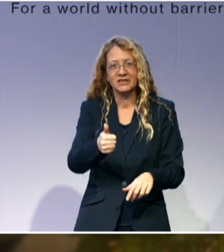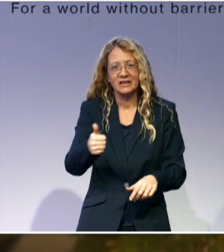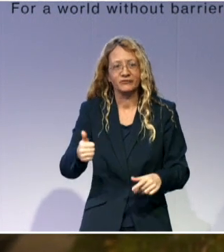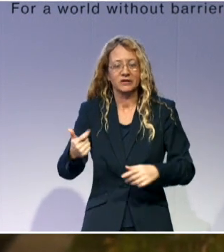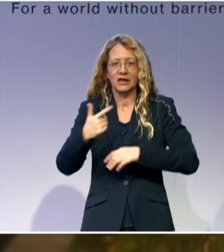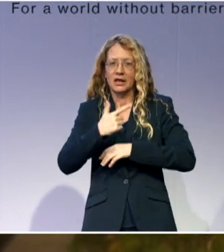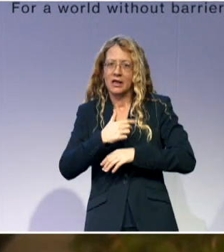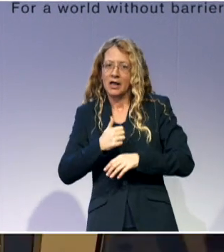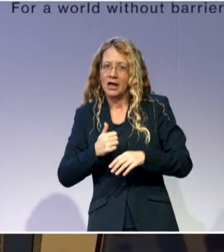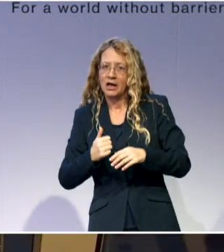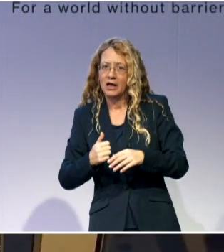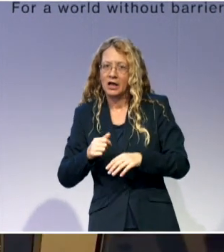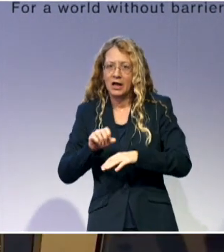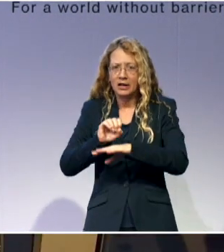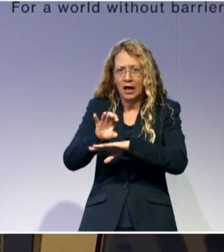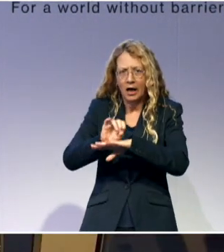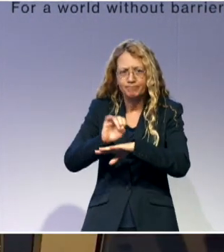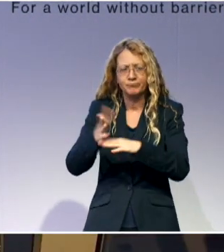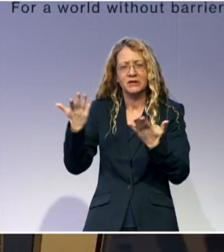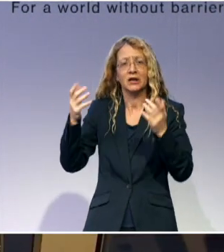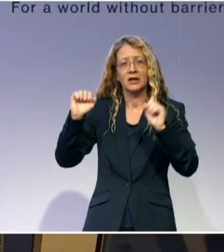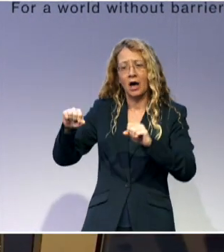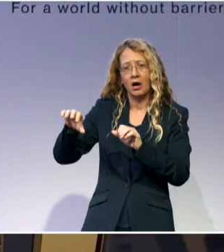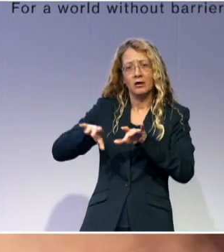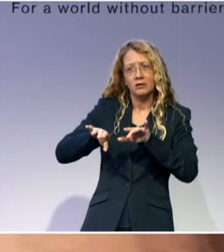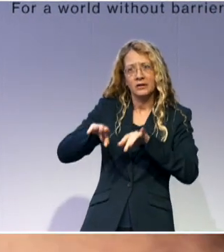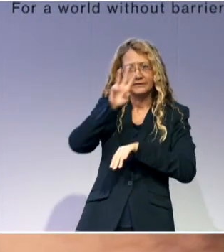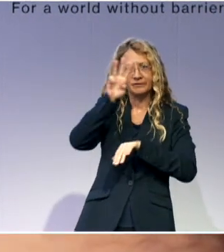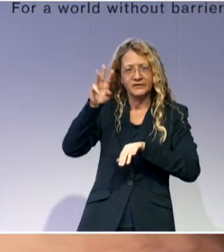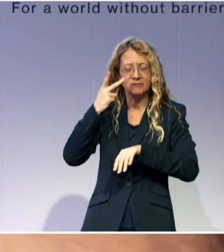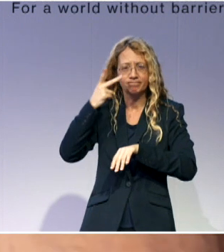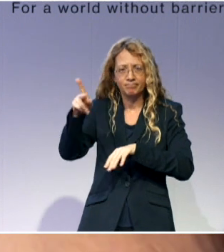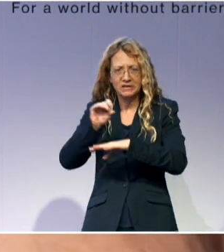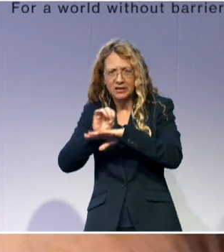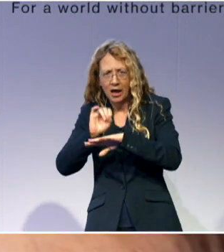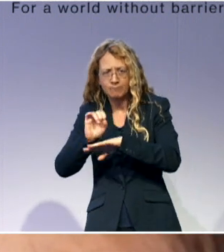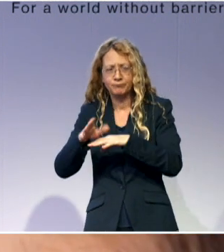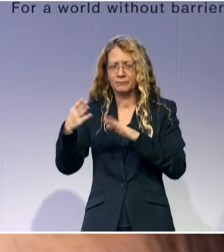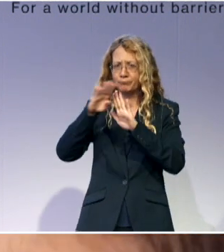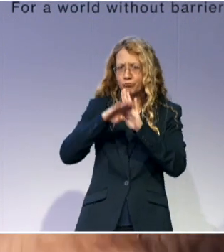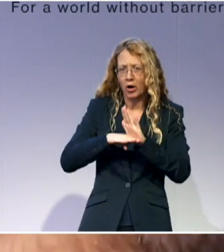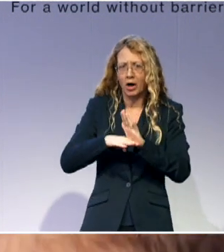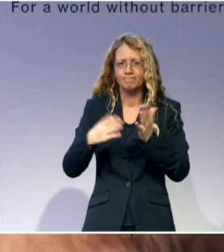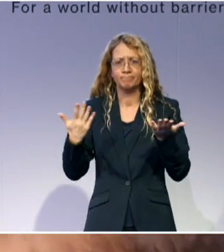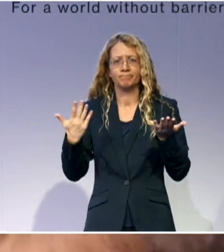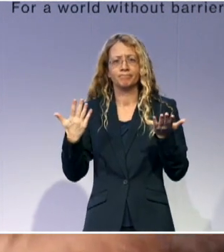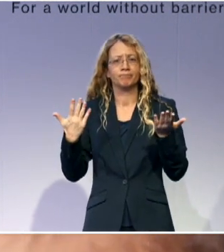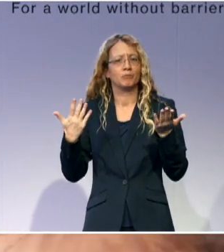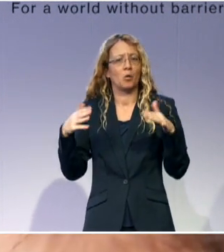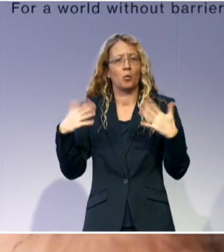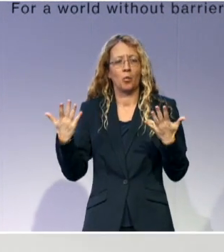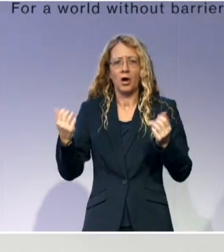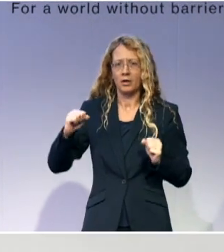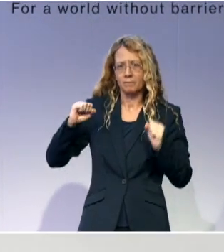program is based on action, observation, treatment. Young stroke survivors are paired via video and take part in